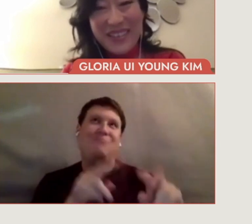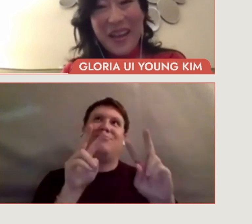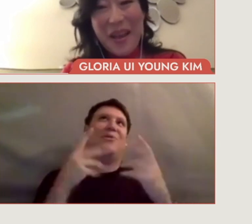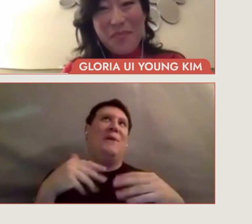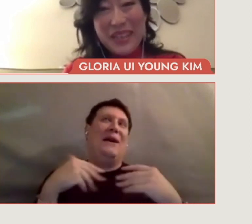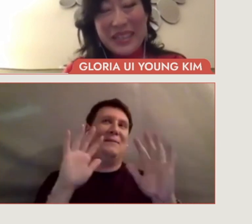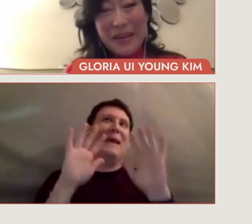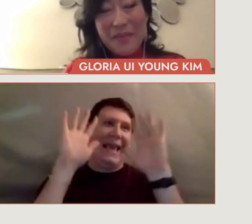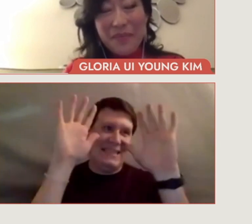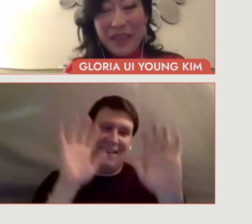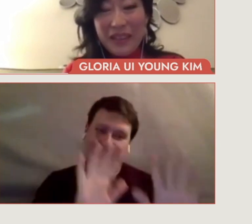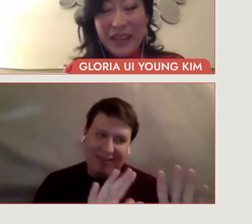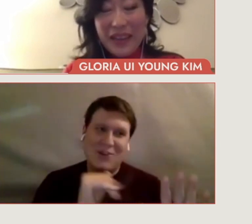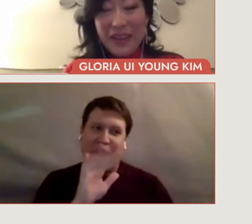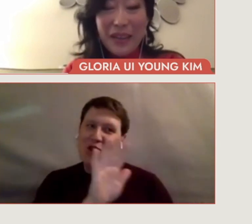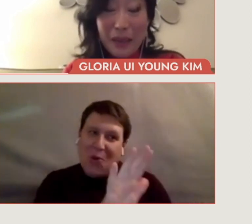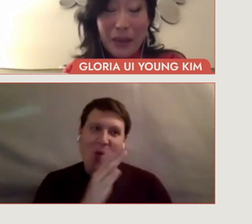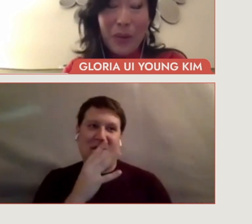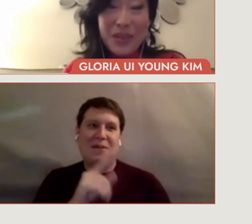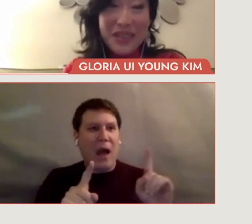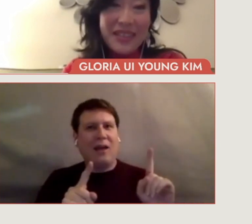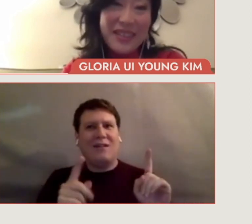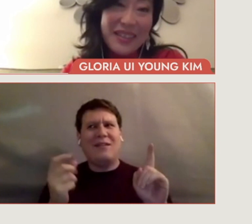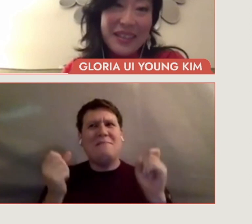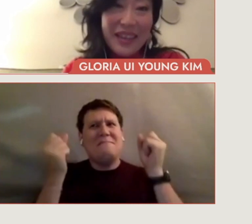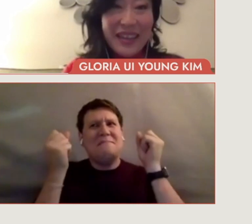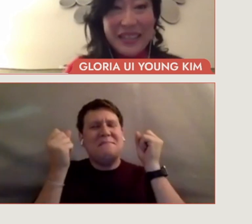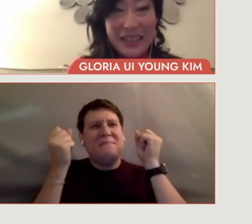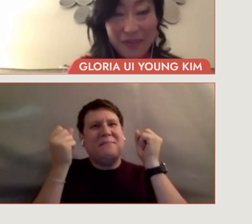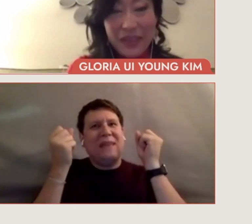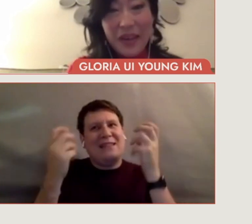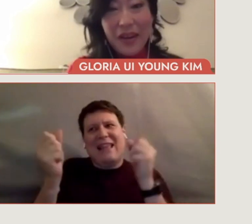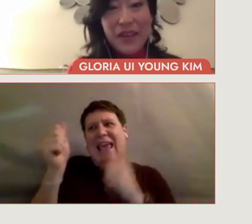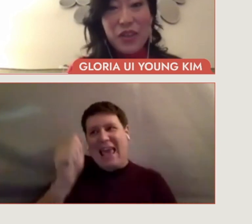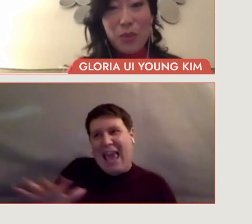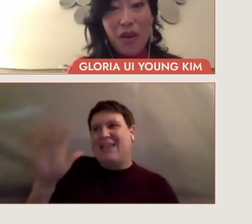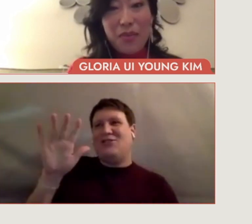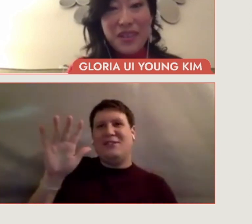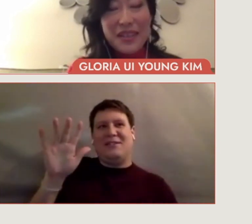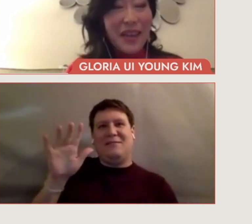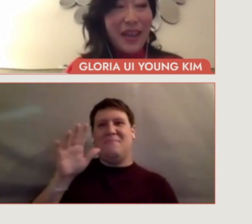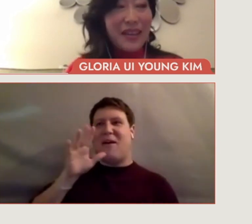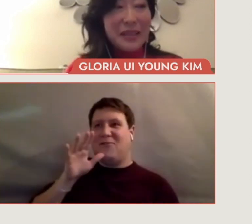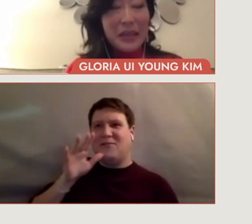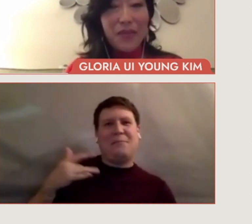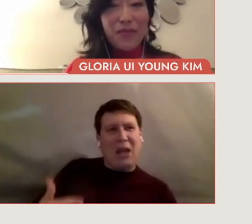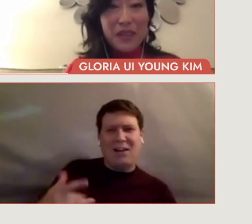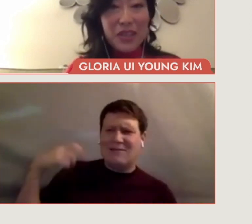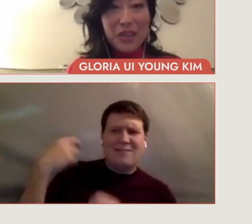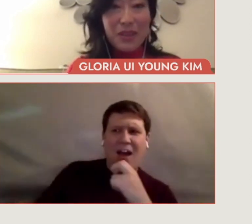concerned. But like, you know, there's a thing. It's like really tough Asian moms, and it's